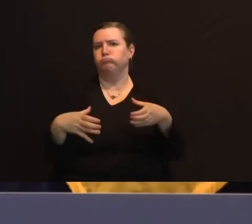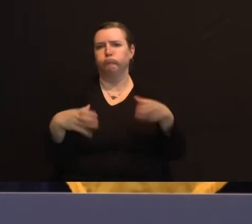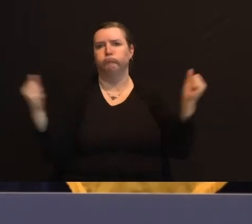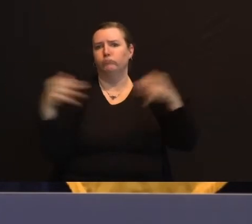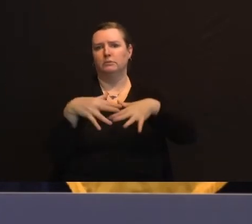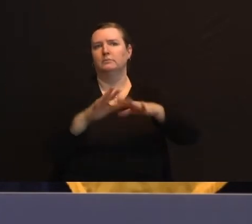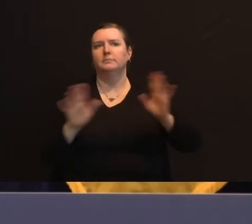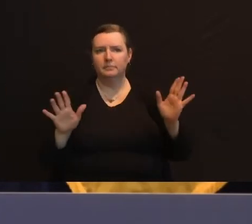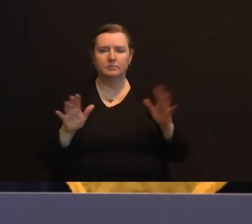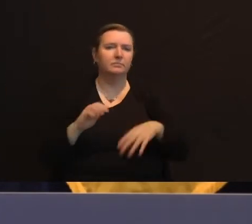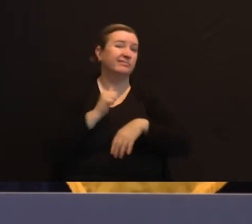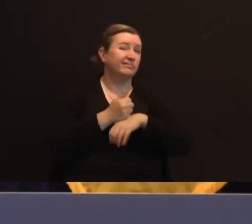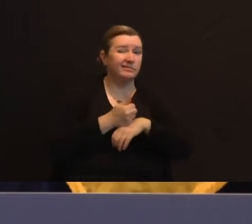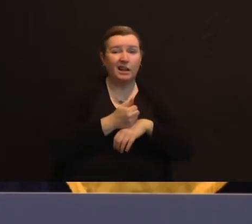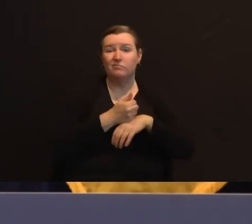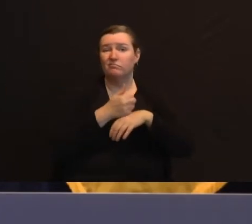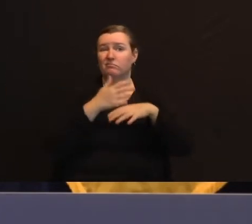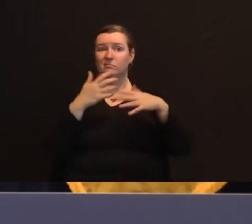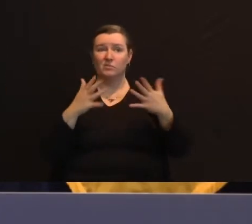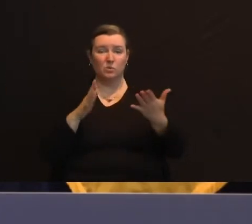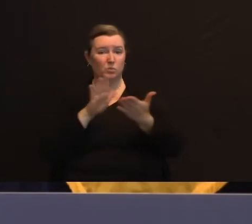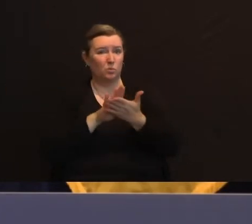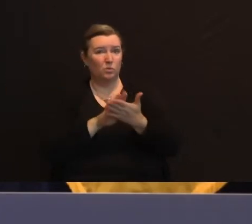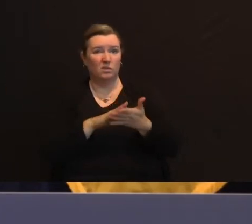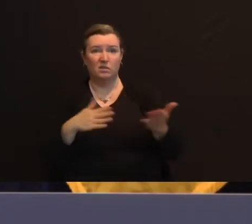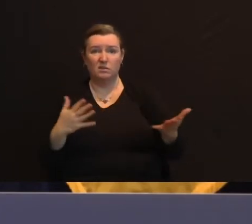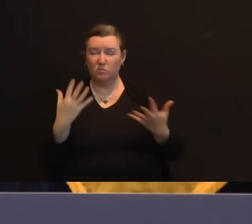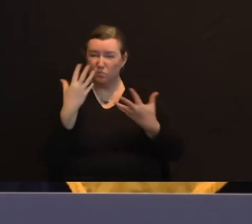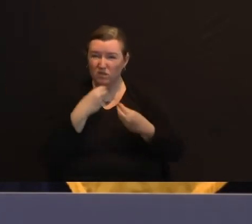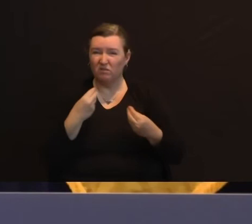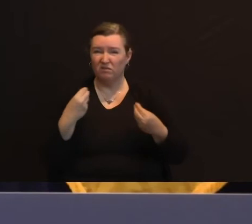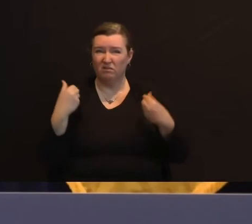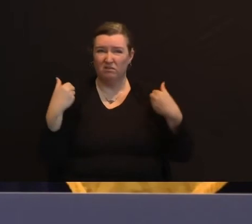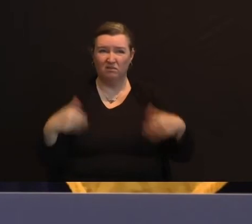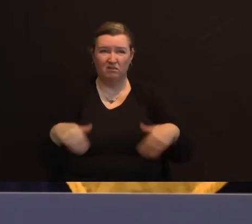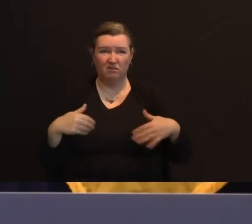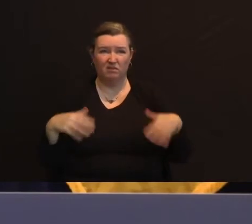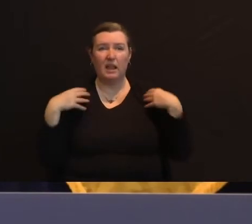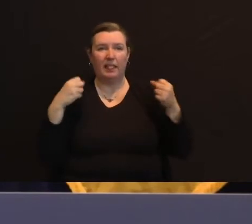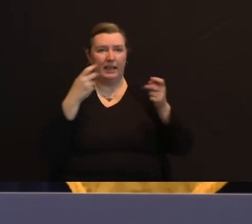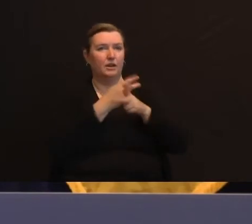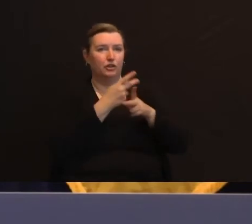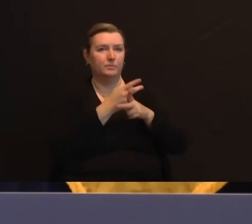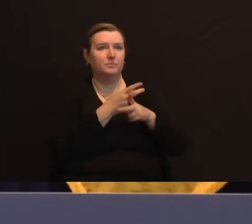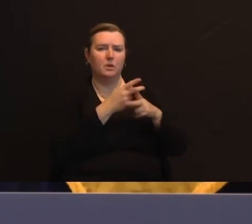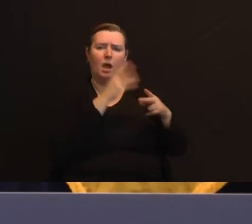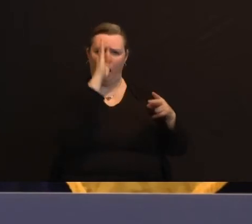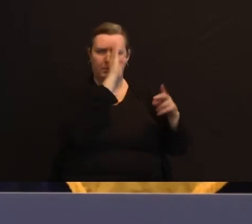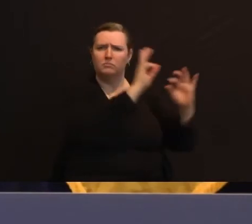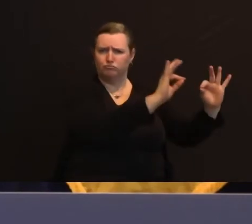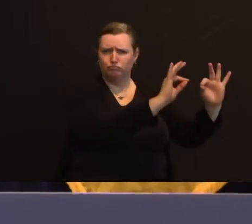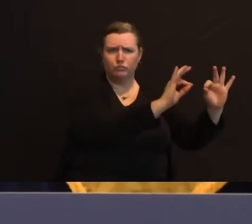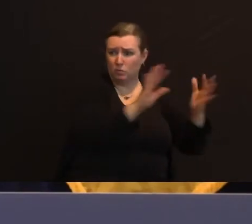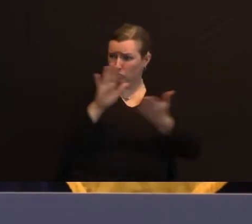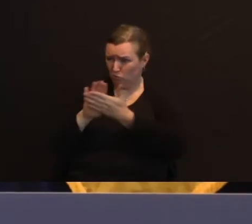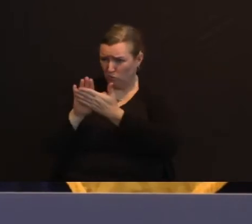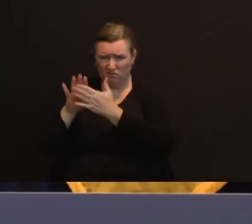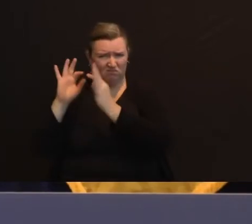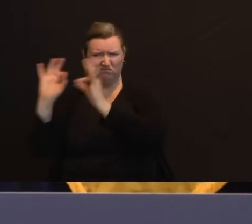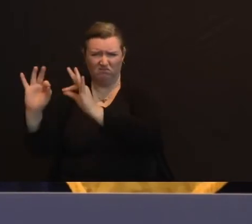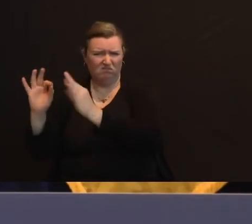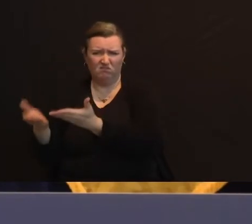the four walls, other than I think a healthcare setting like a hospital, it's as good as we've got. And I think that's a big part of it. And